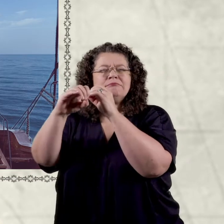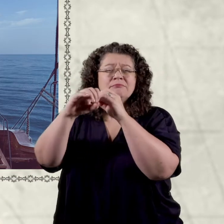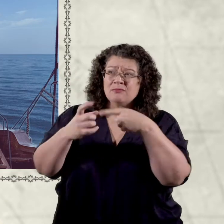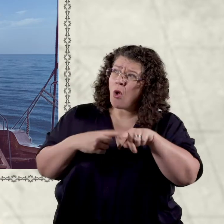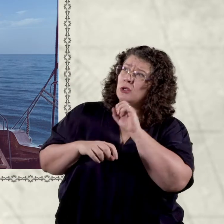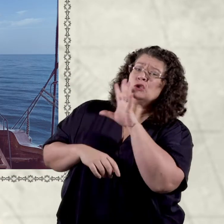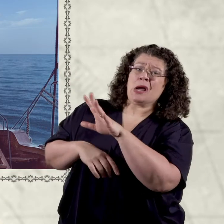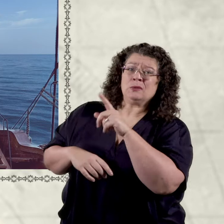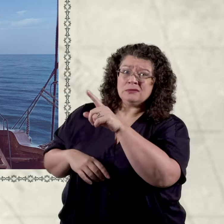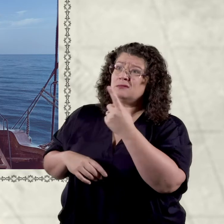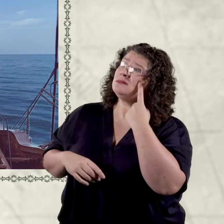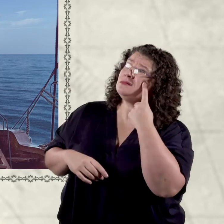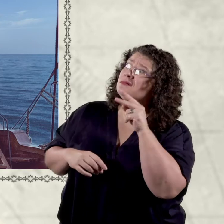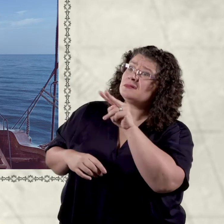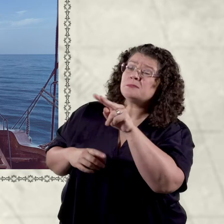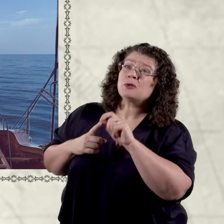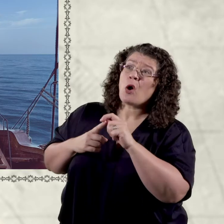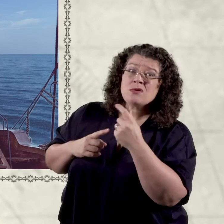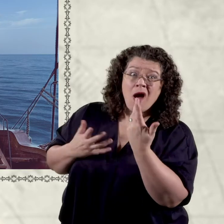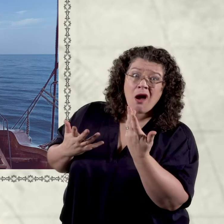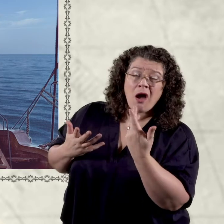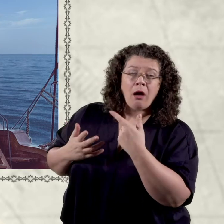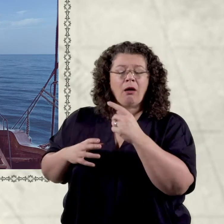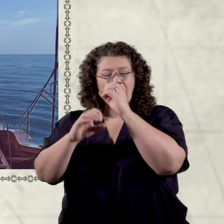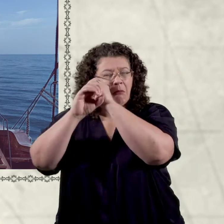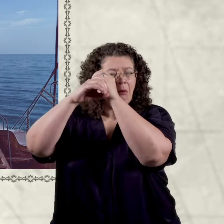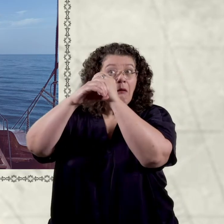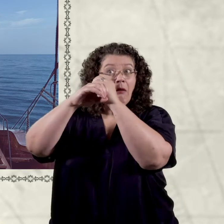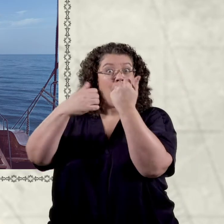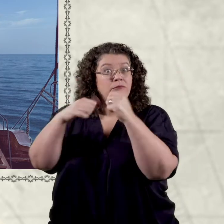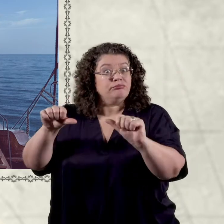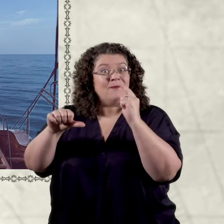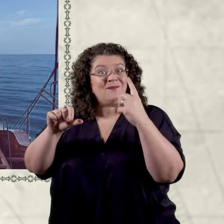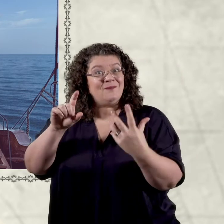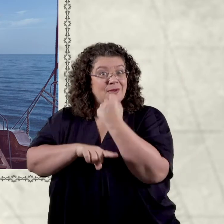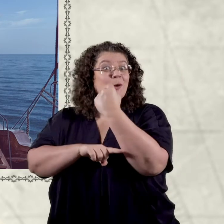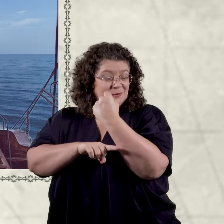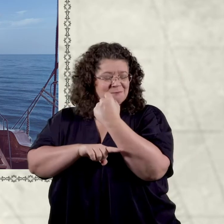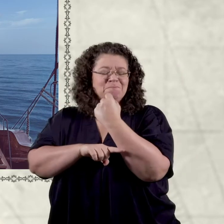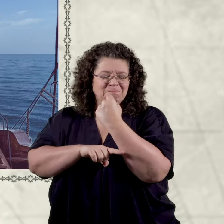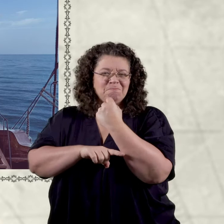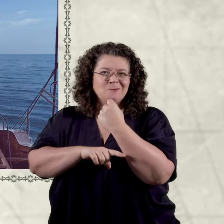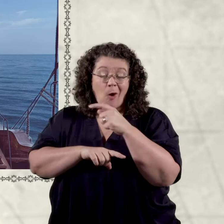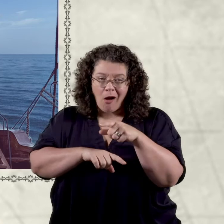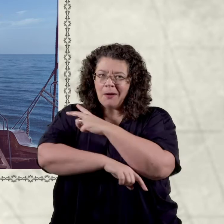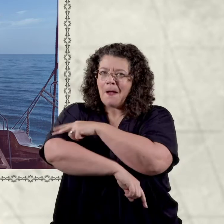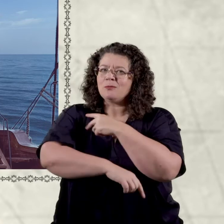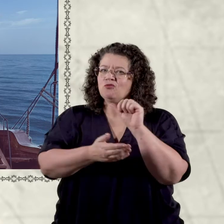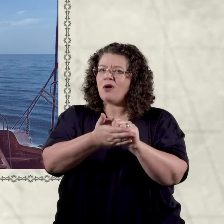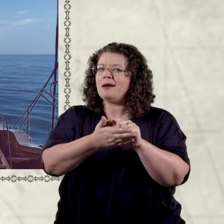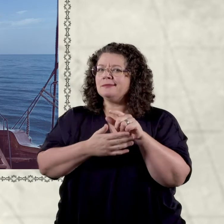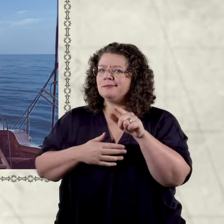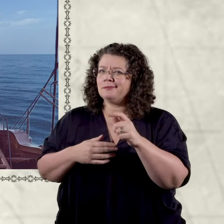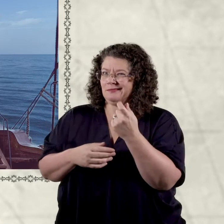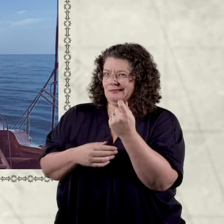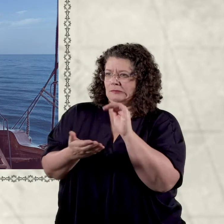all shouted up, "Look out! Look out! Can you see Patagonia?" And he could. The captain was right. We